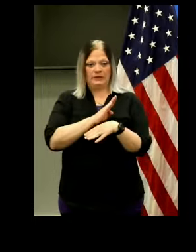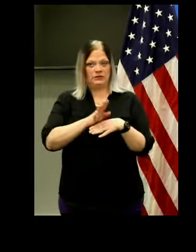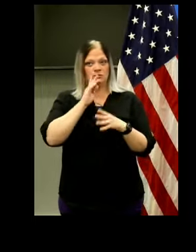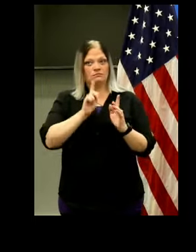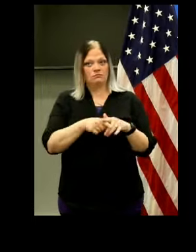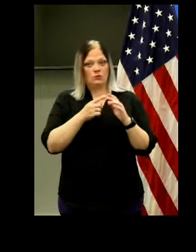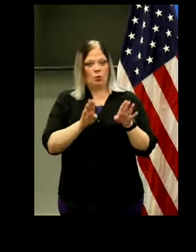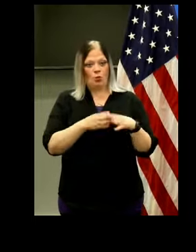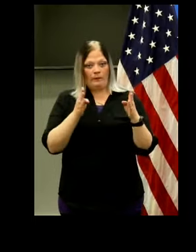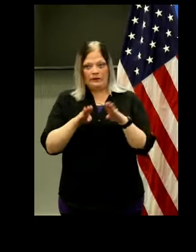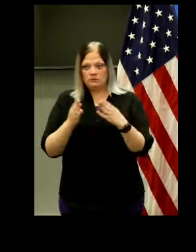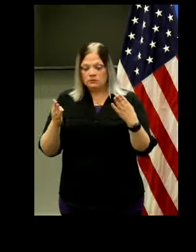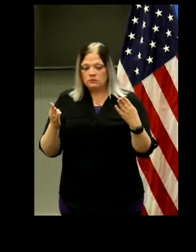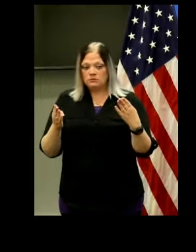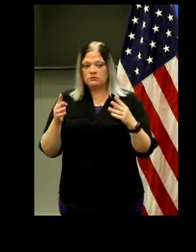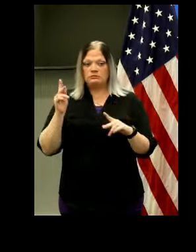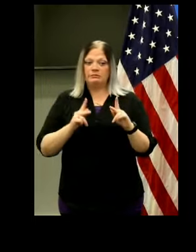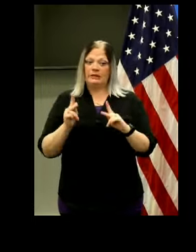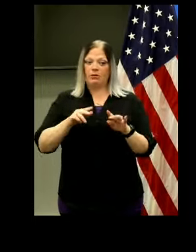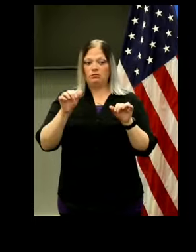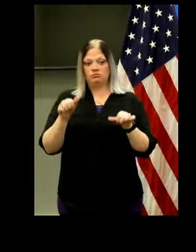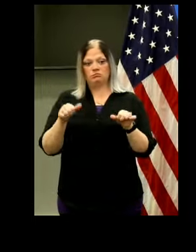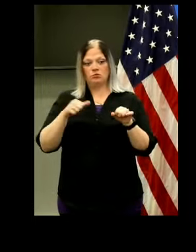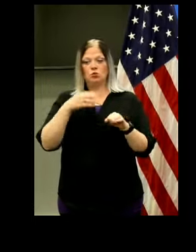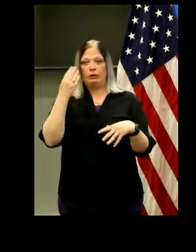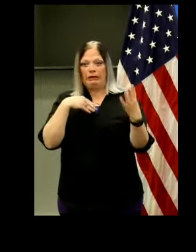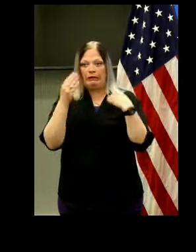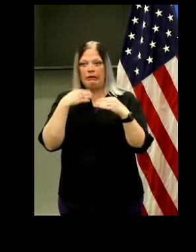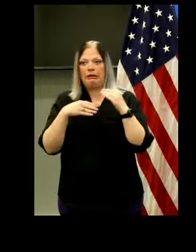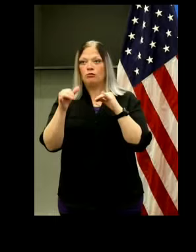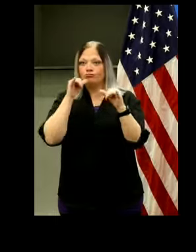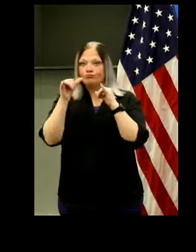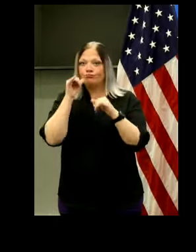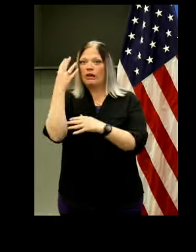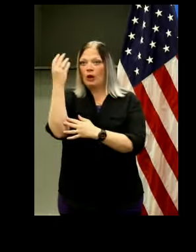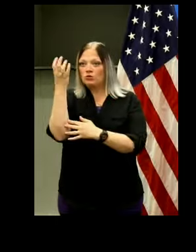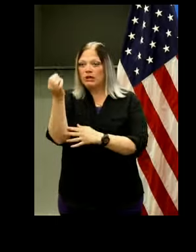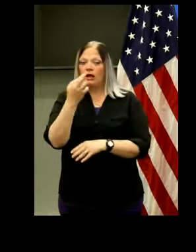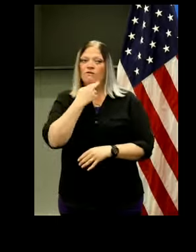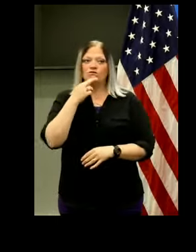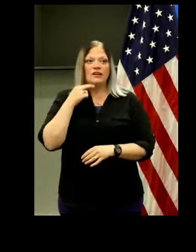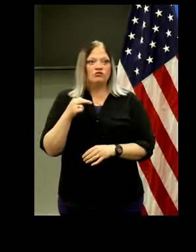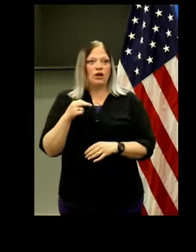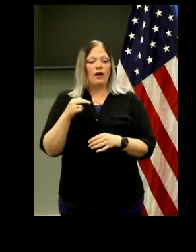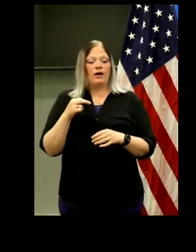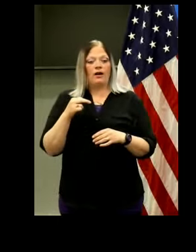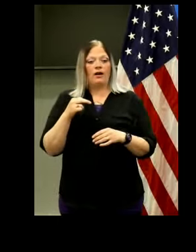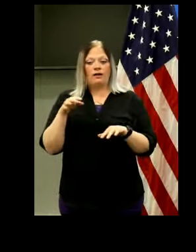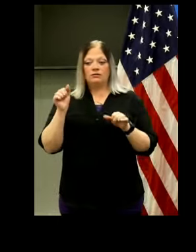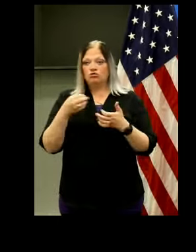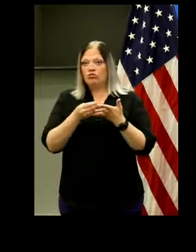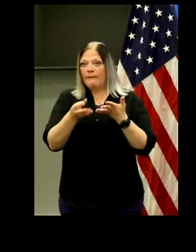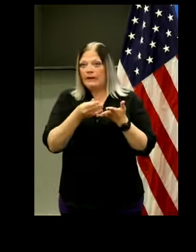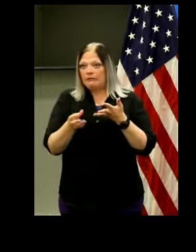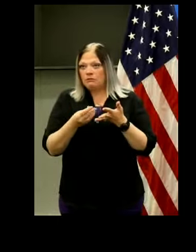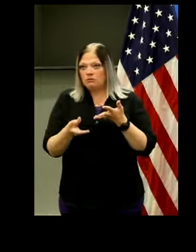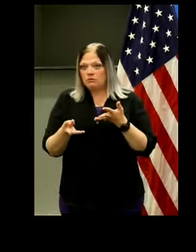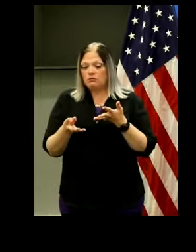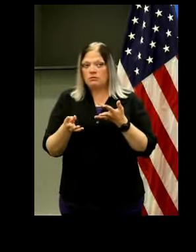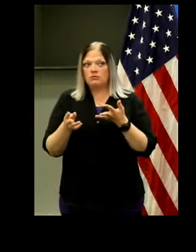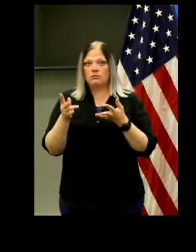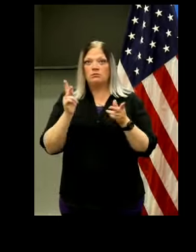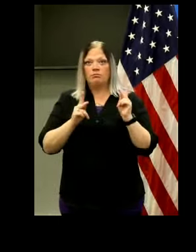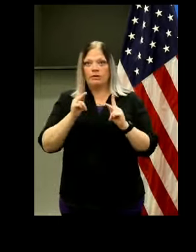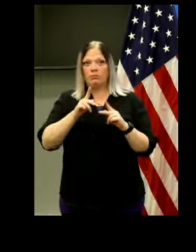up, people are able to eat or drink outside in restaurants, people are able to go shopping, people